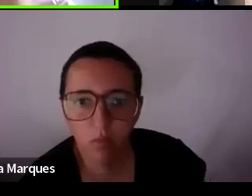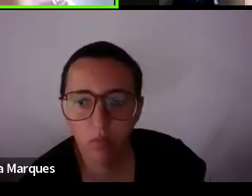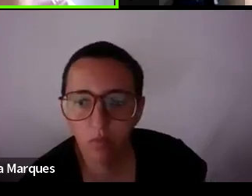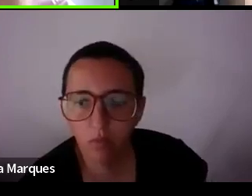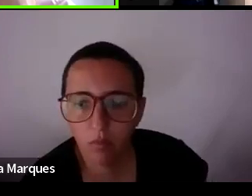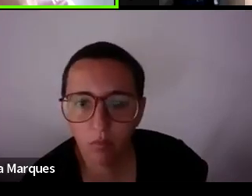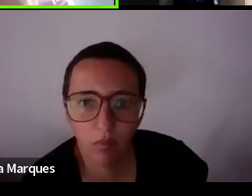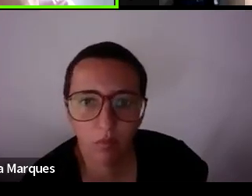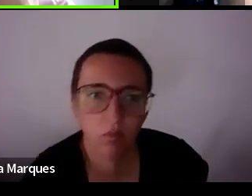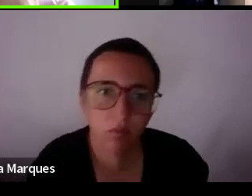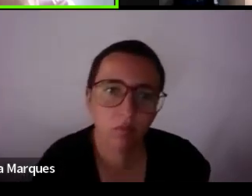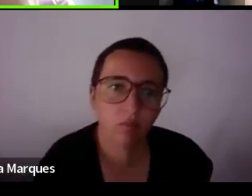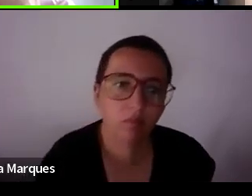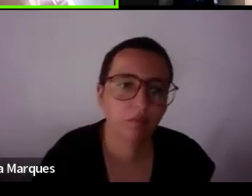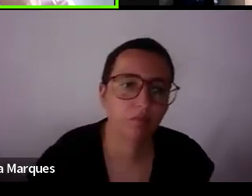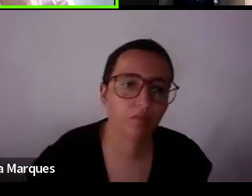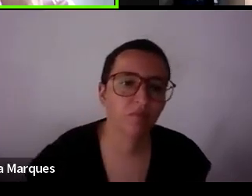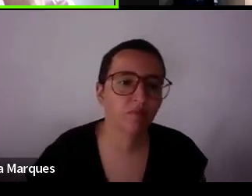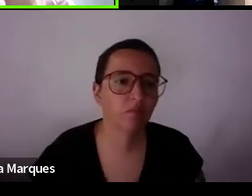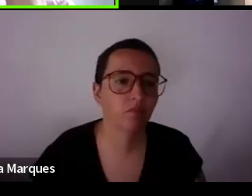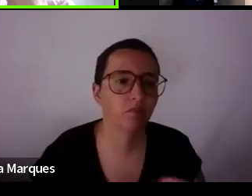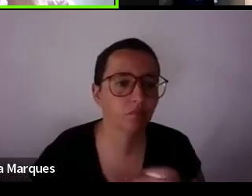to us,